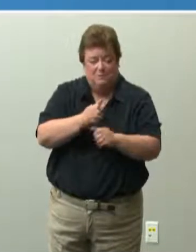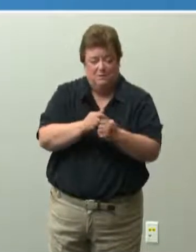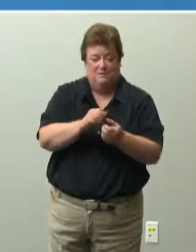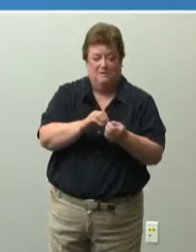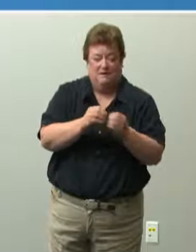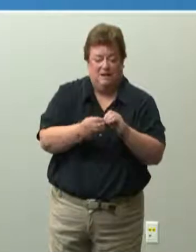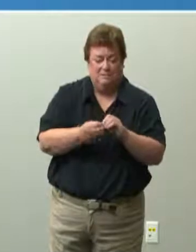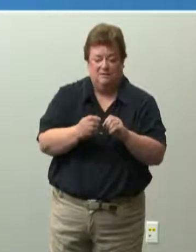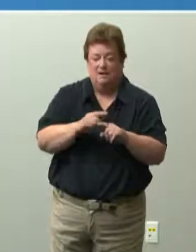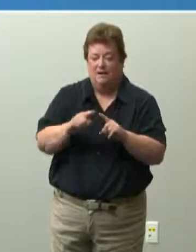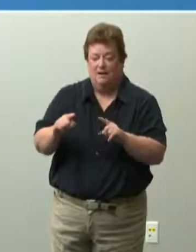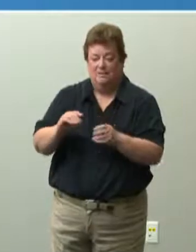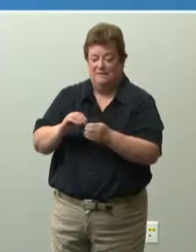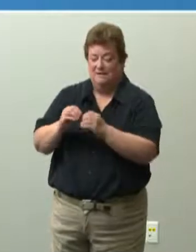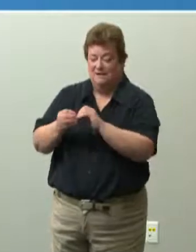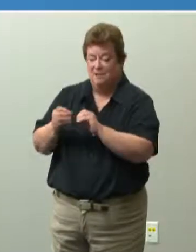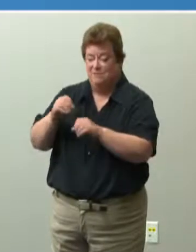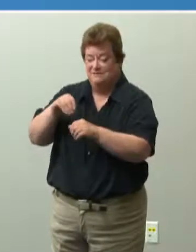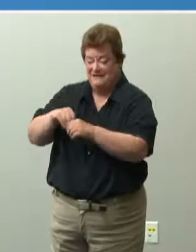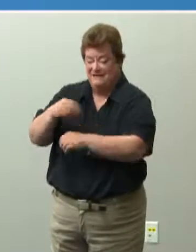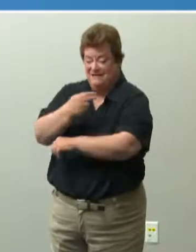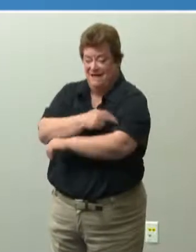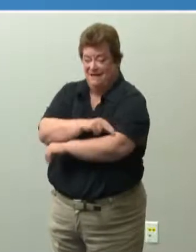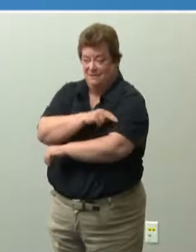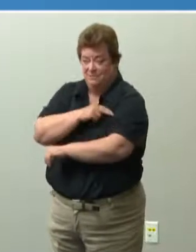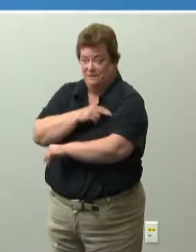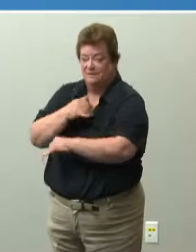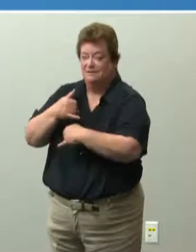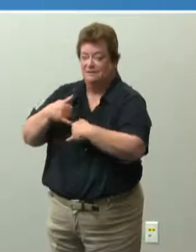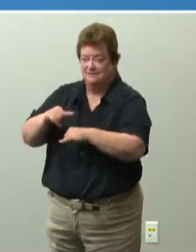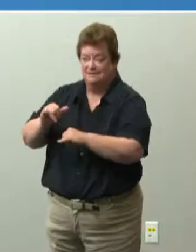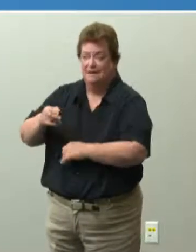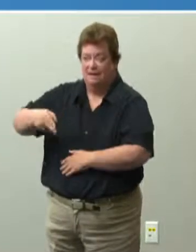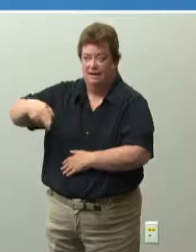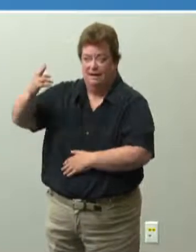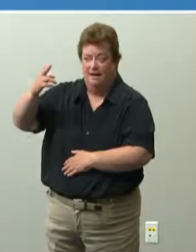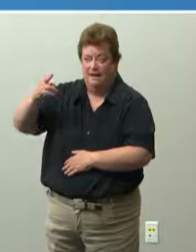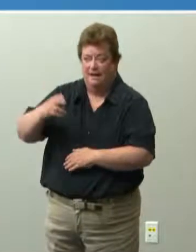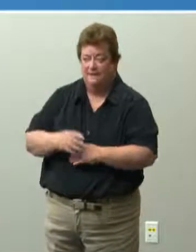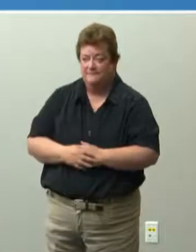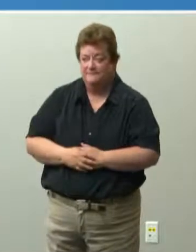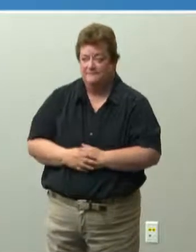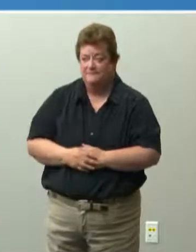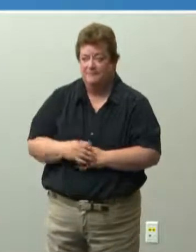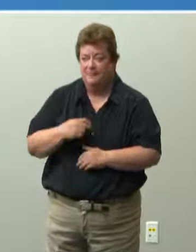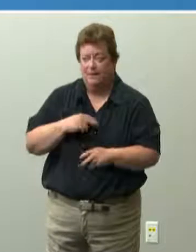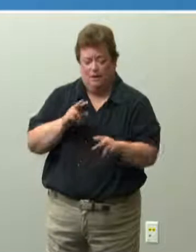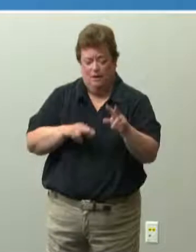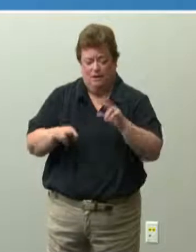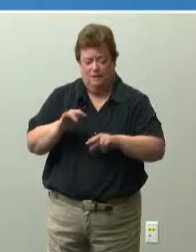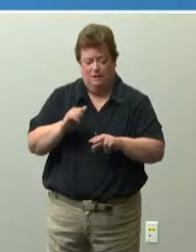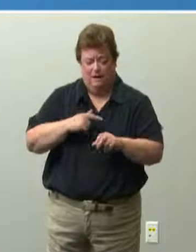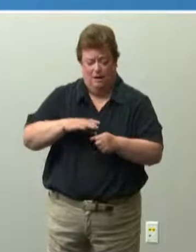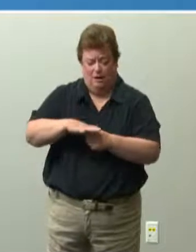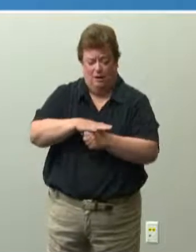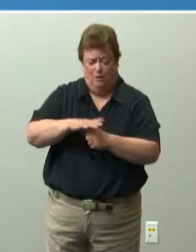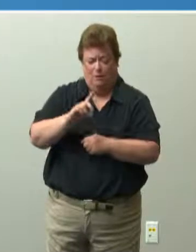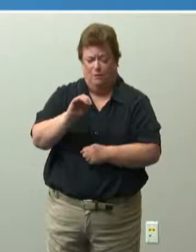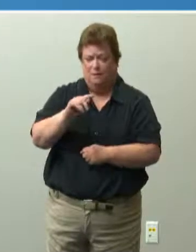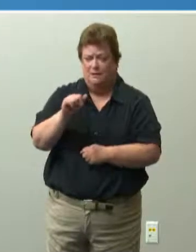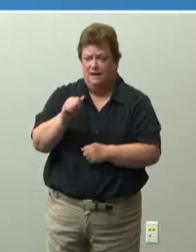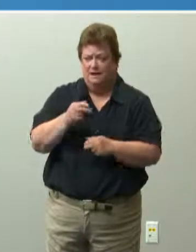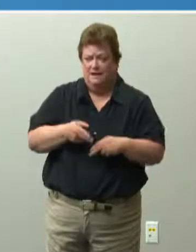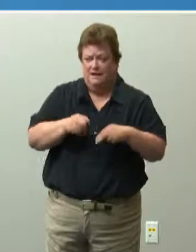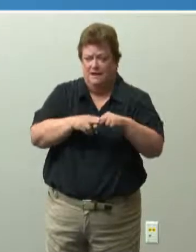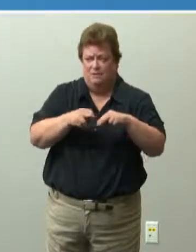of COVID-19 hospitalization remains very high. In looking at our local data, the increase